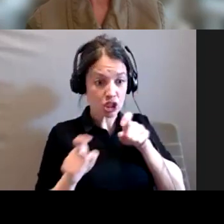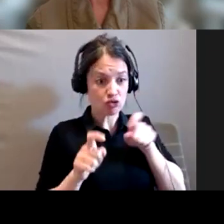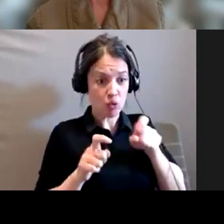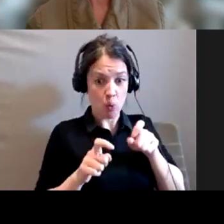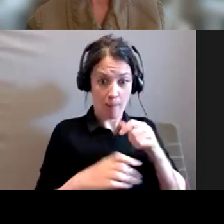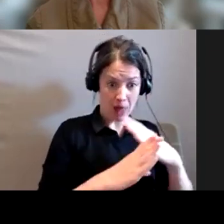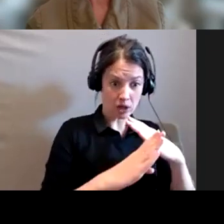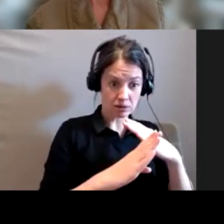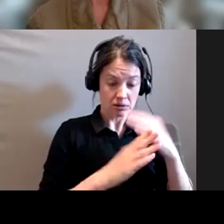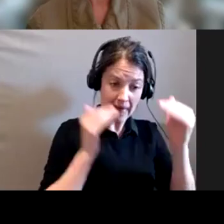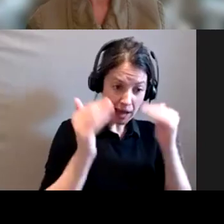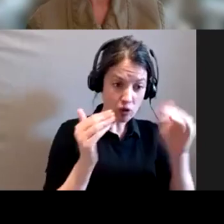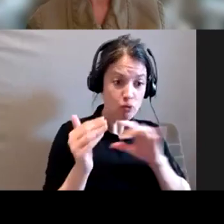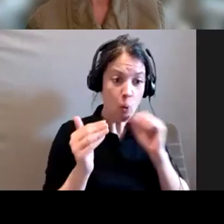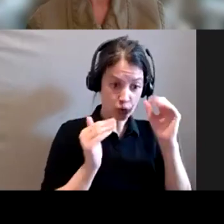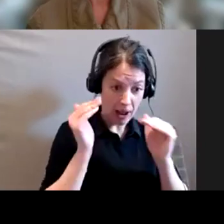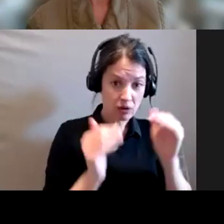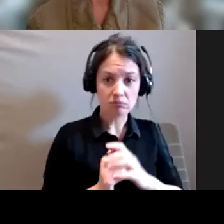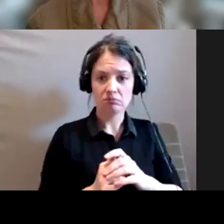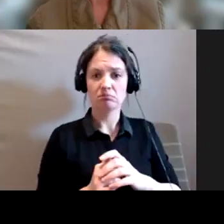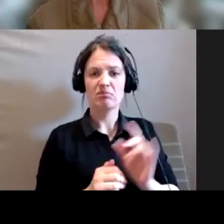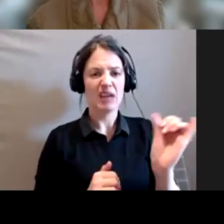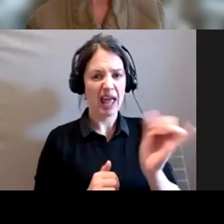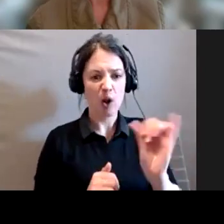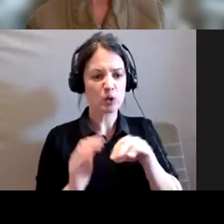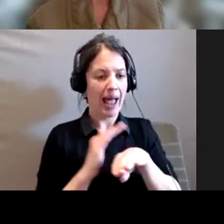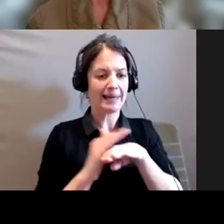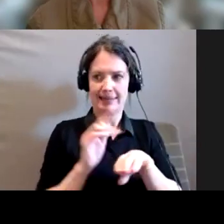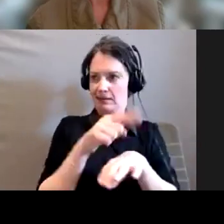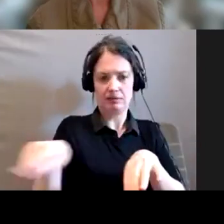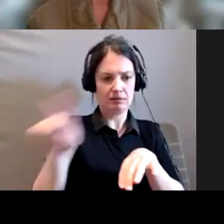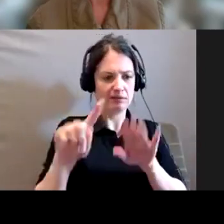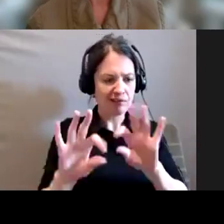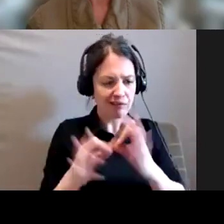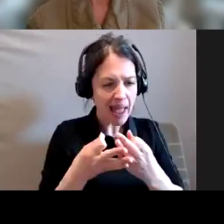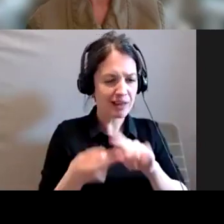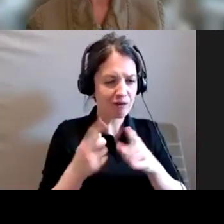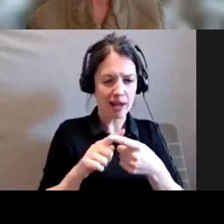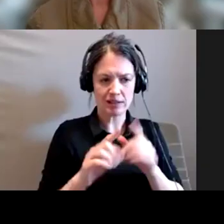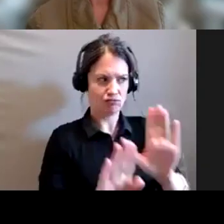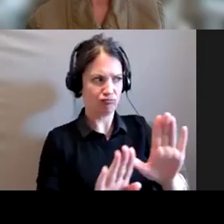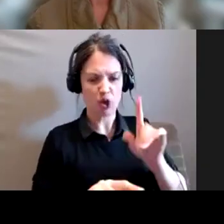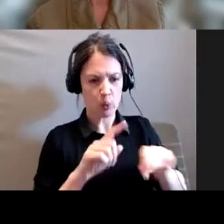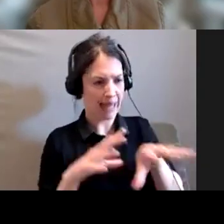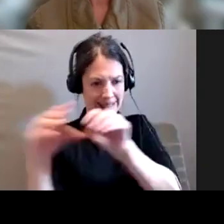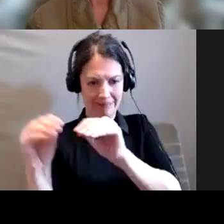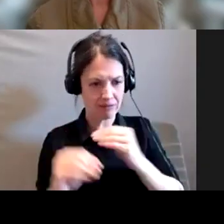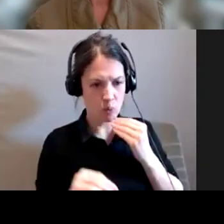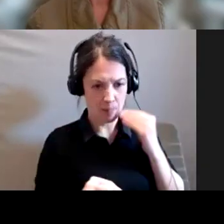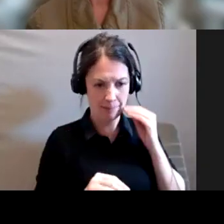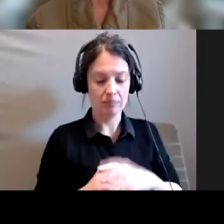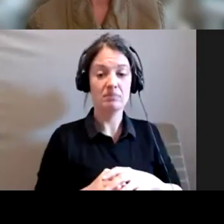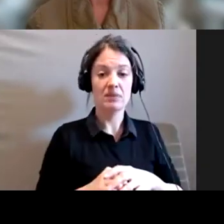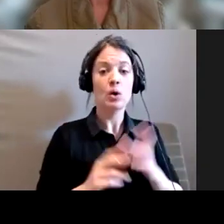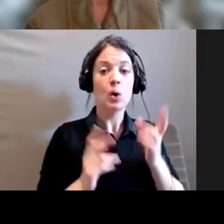we've also heard. Financial abuse is especially critical here. It's the most common form of elder abuse in